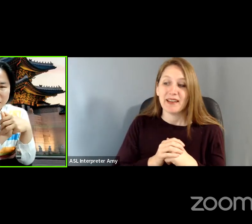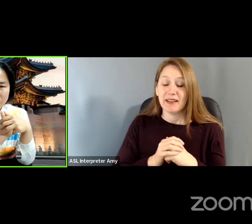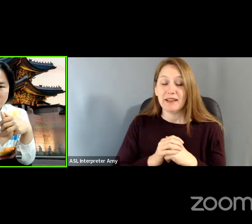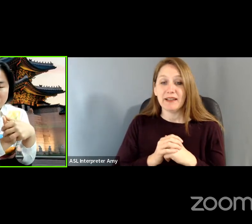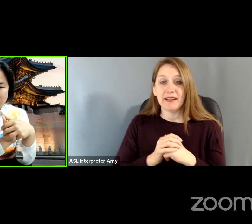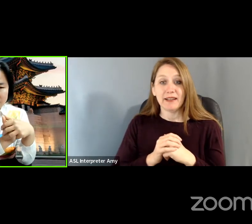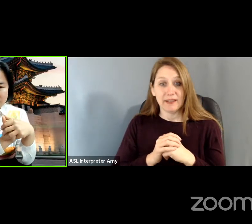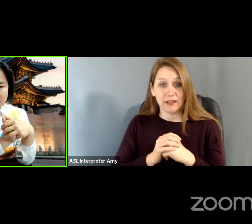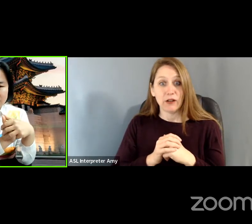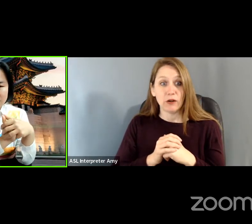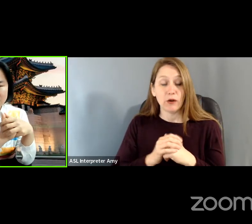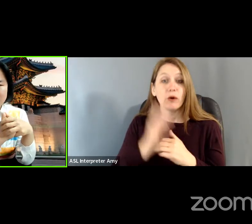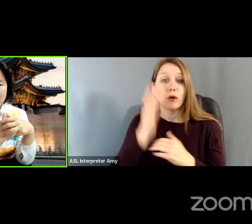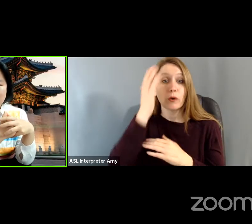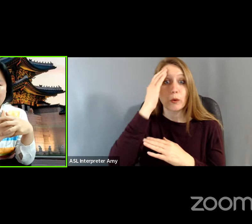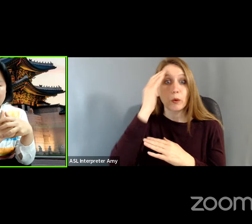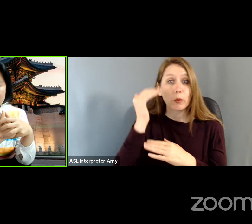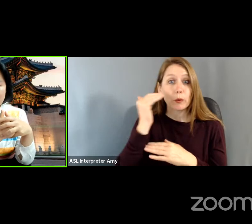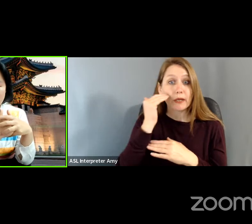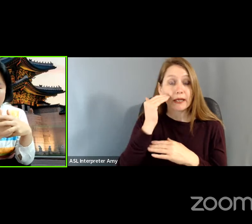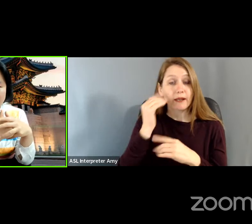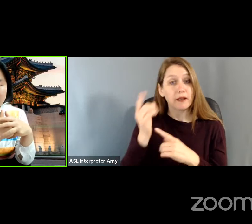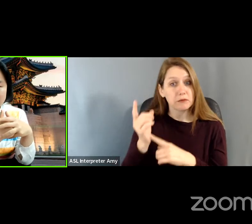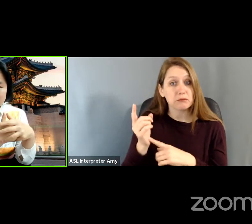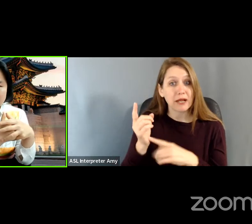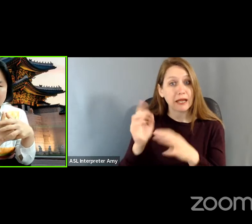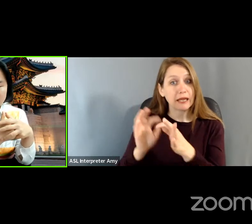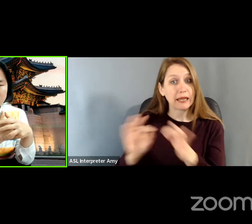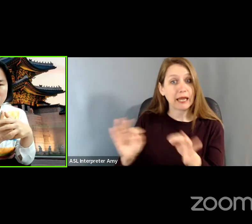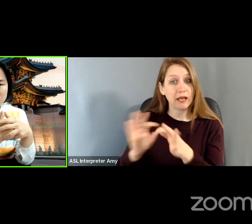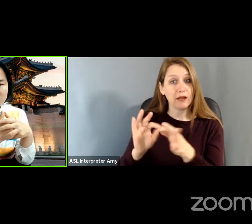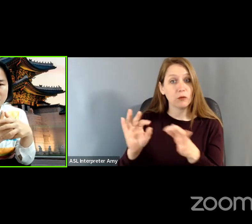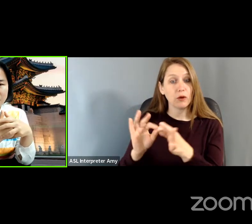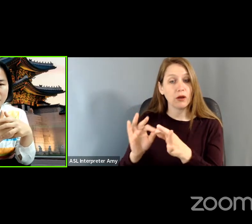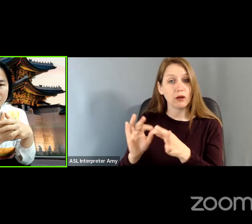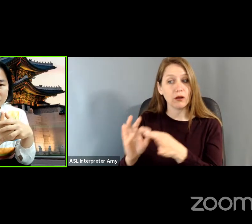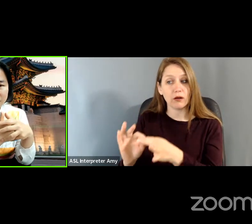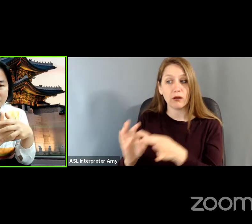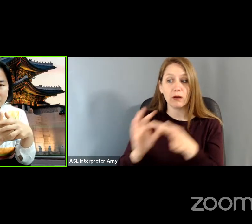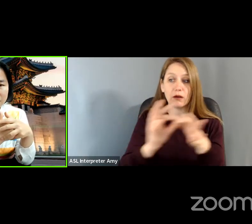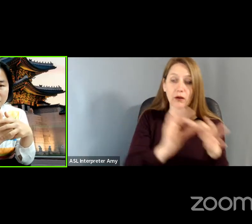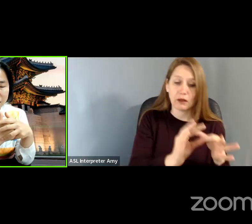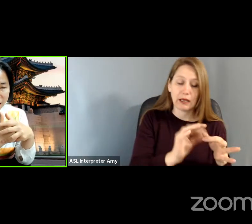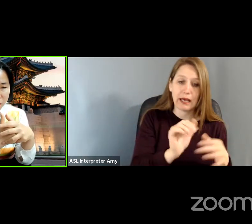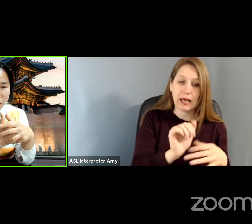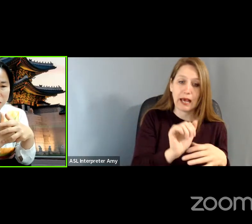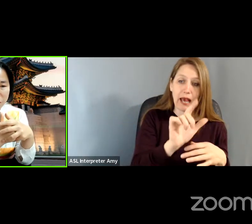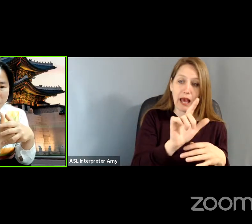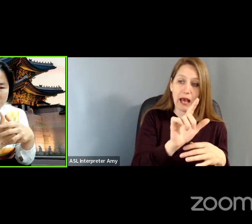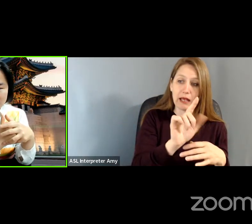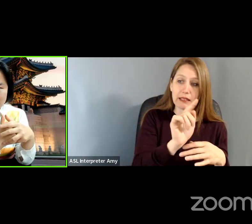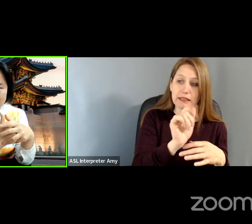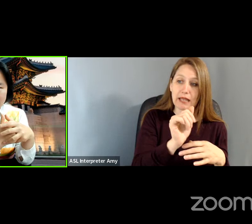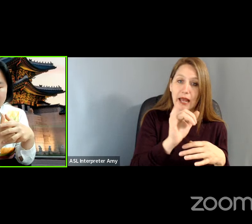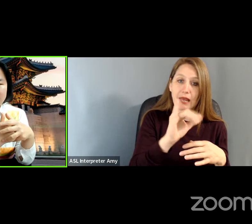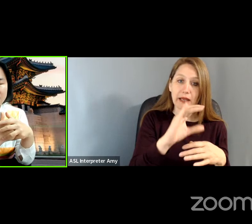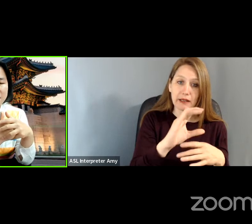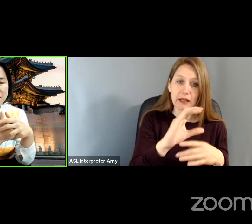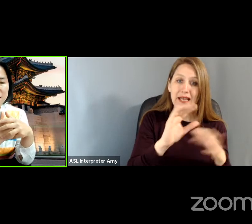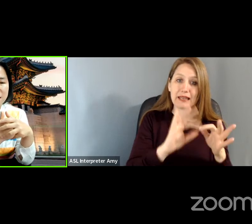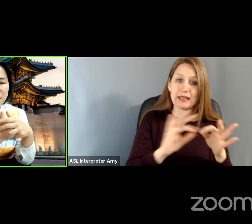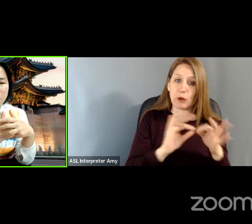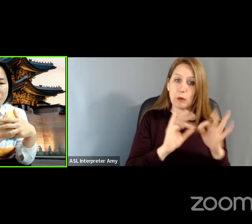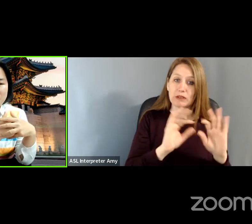Although Korean is closely related to the Altaic language family,